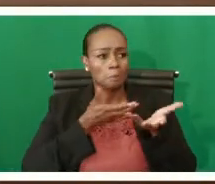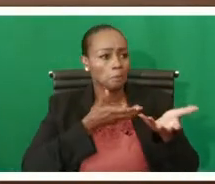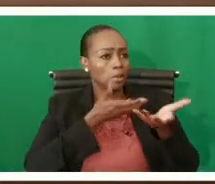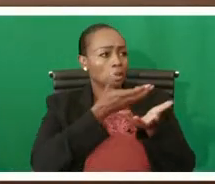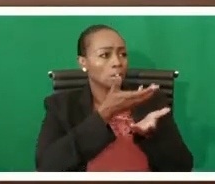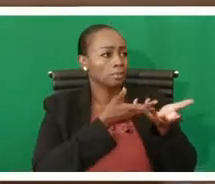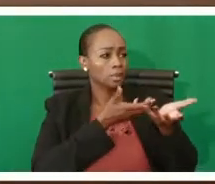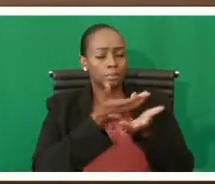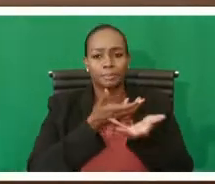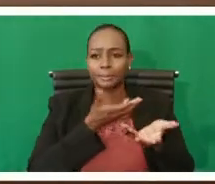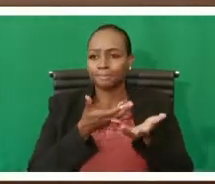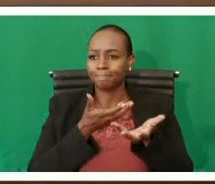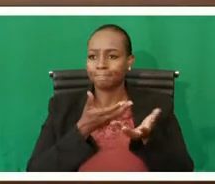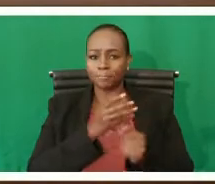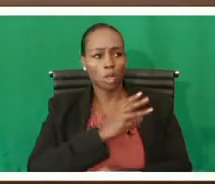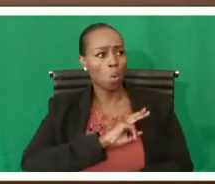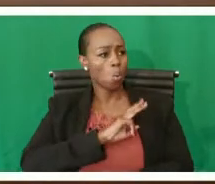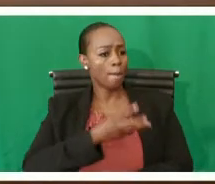bomme ba matcha